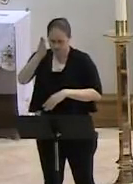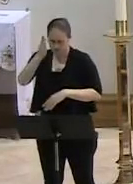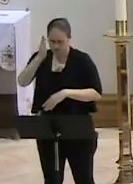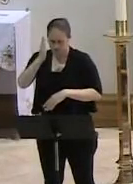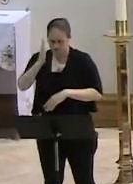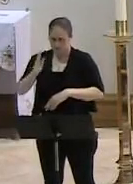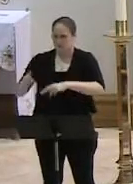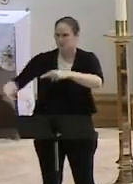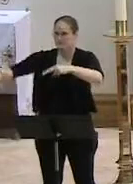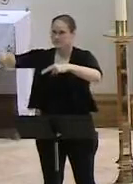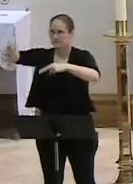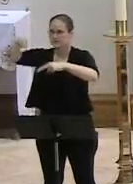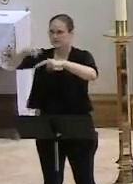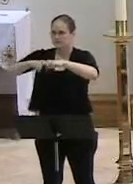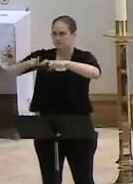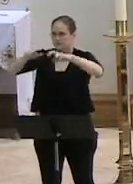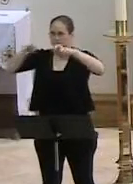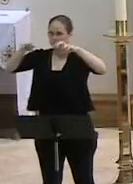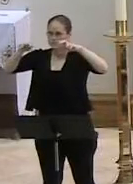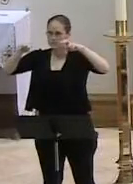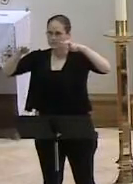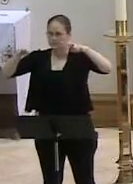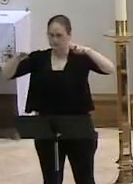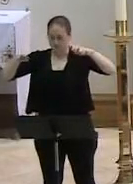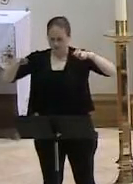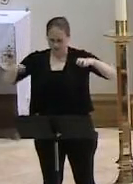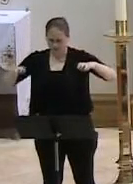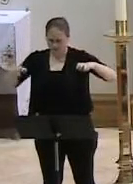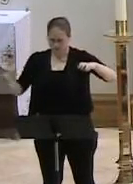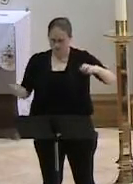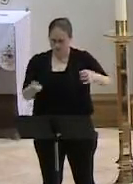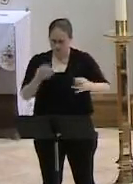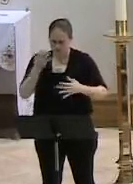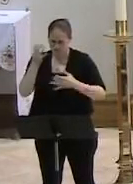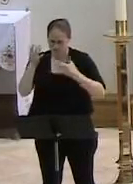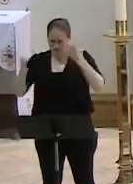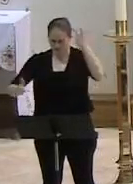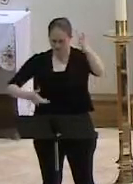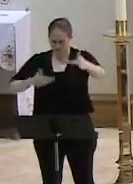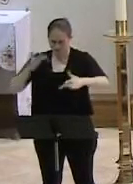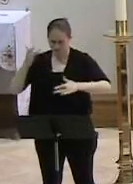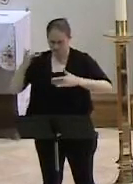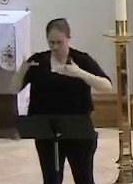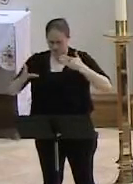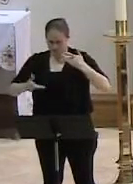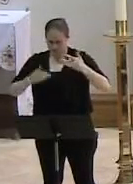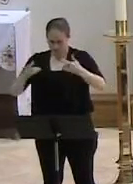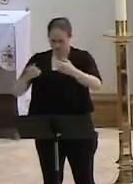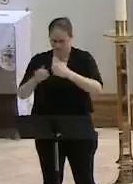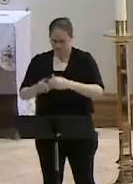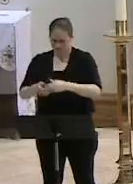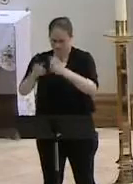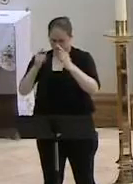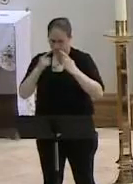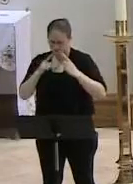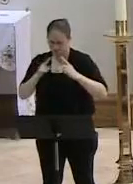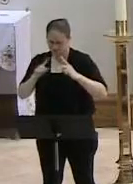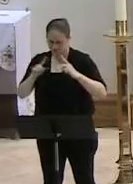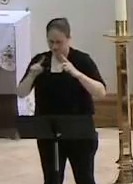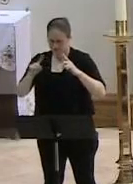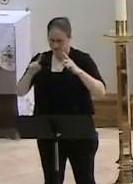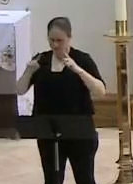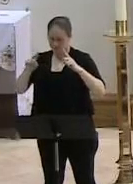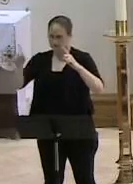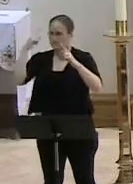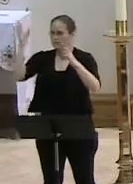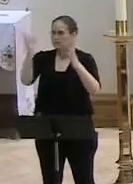His throne to shouts of joy, a blare of trumpets